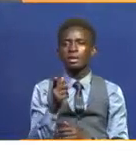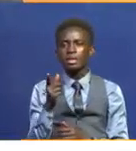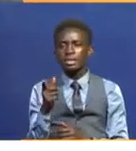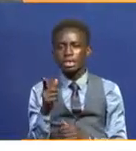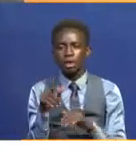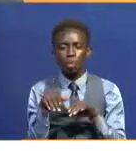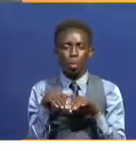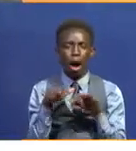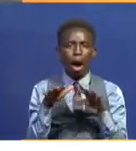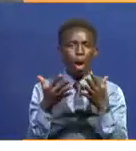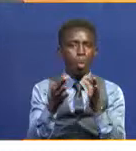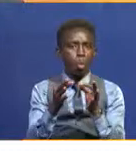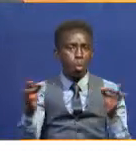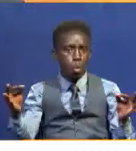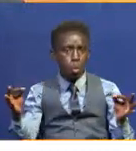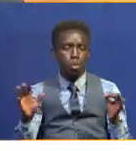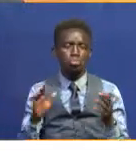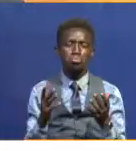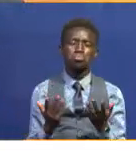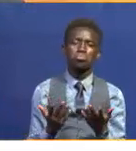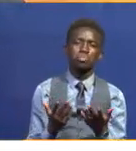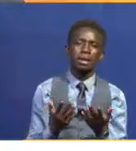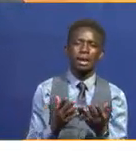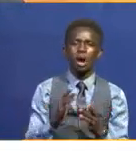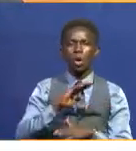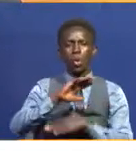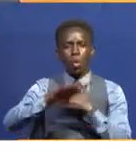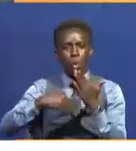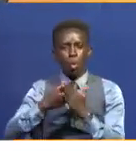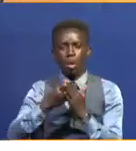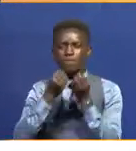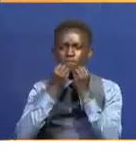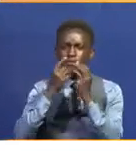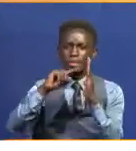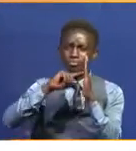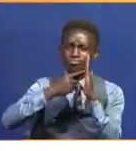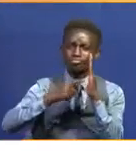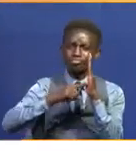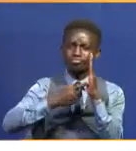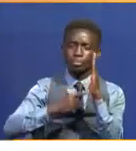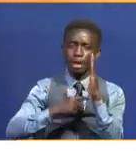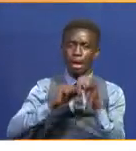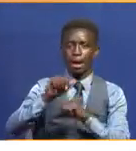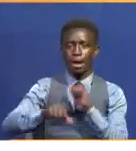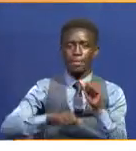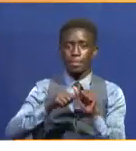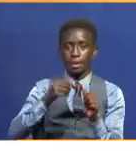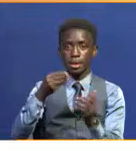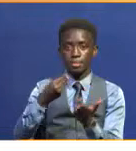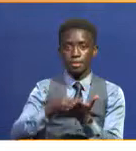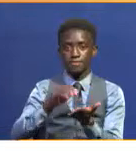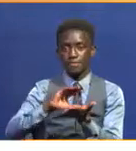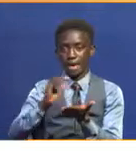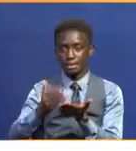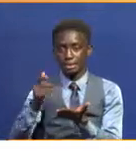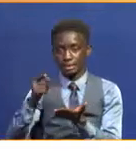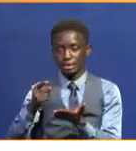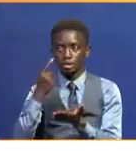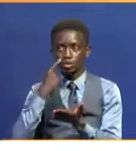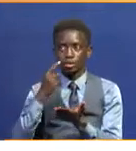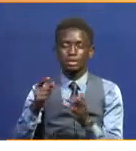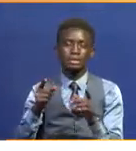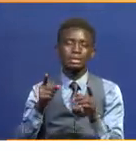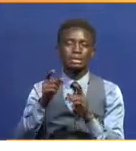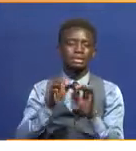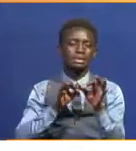long? Basically all the underlying details of the fund. Because things like inflation now, those are external factors. That's to do with the general